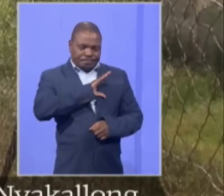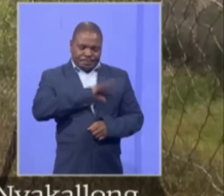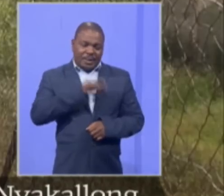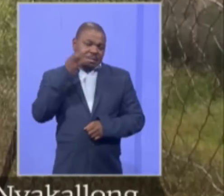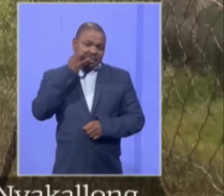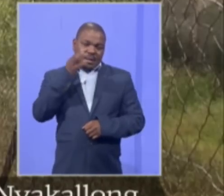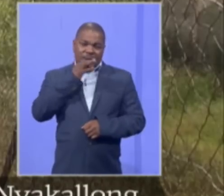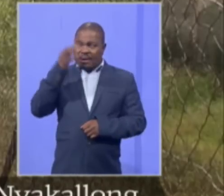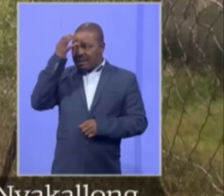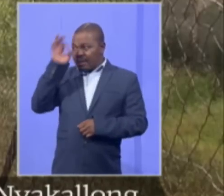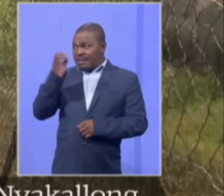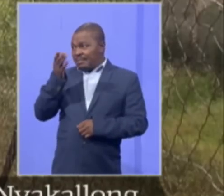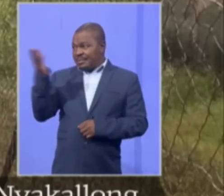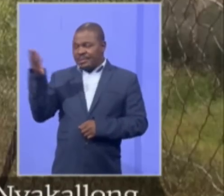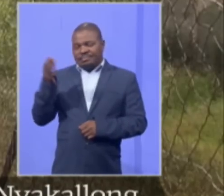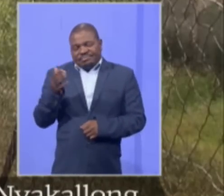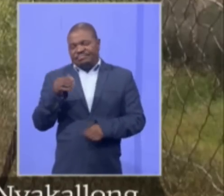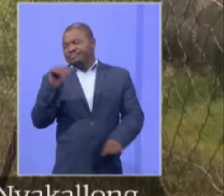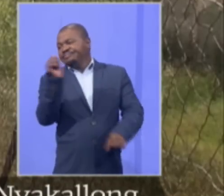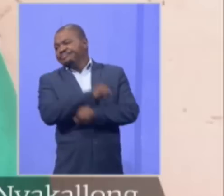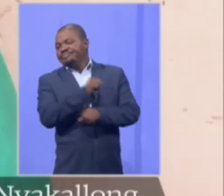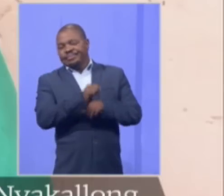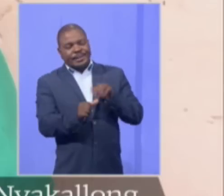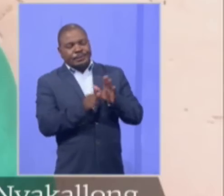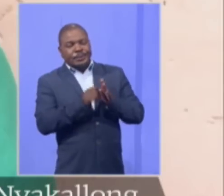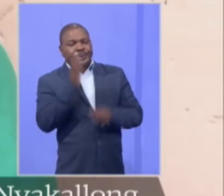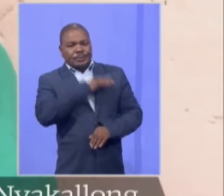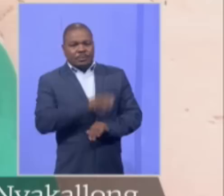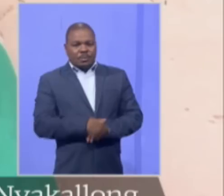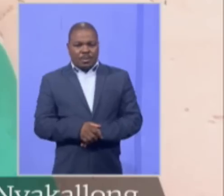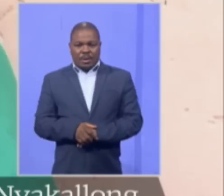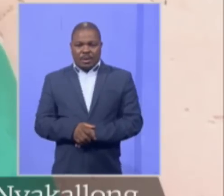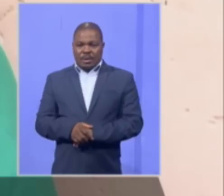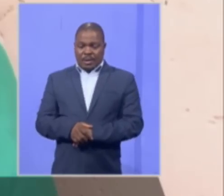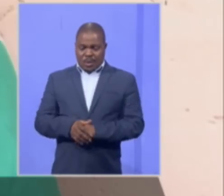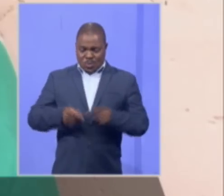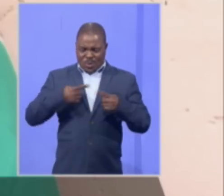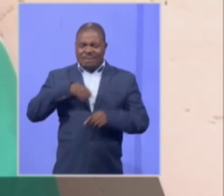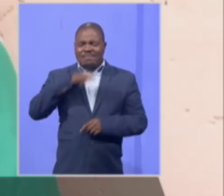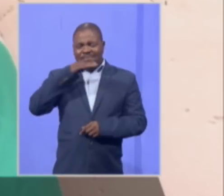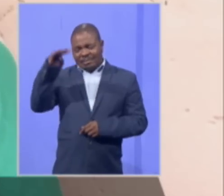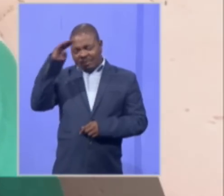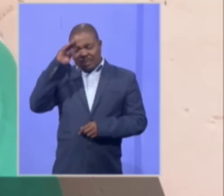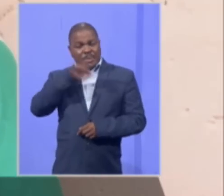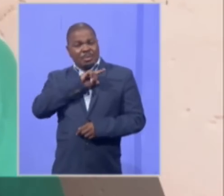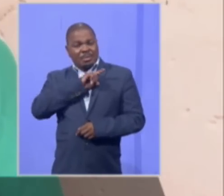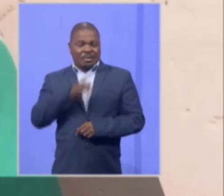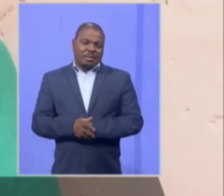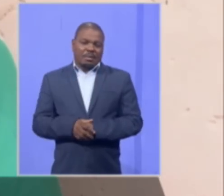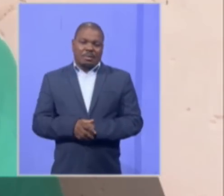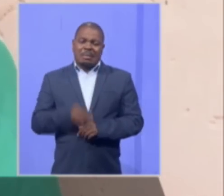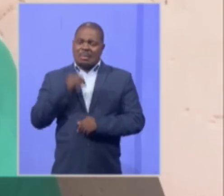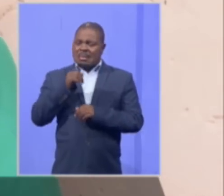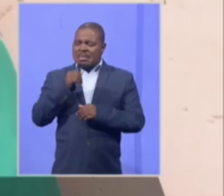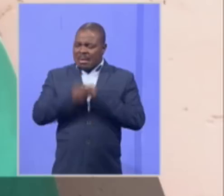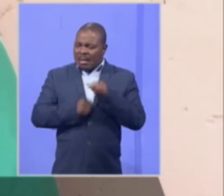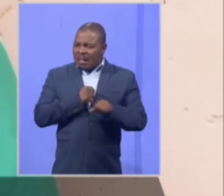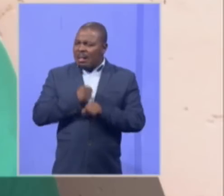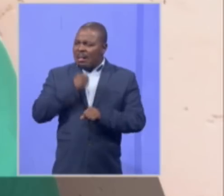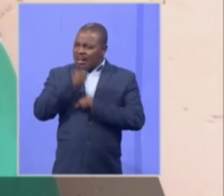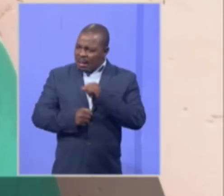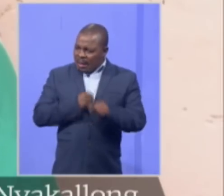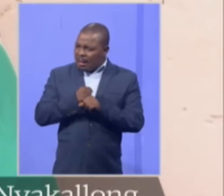mmušo o laetša ka tsela eo ba sego bohlokwa ka gona. A re batle nnex mona mo re teng dilemong tse di dikella ga re